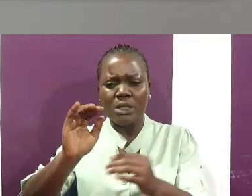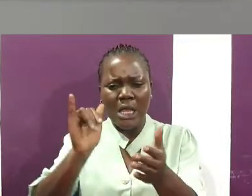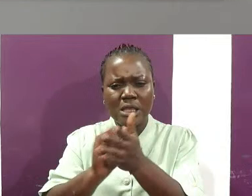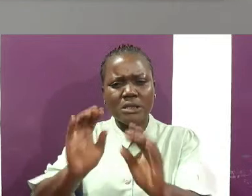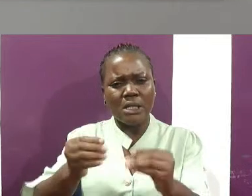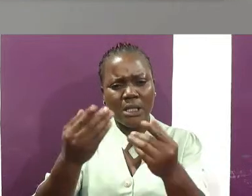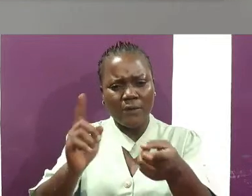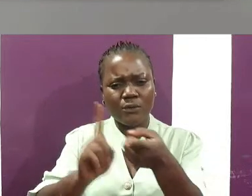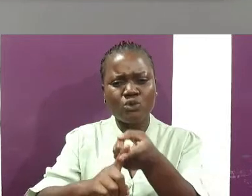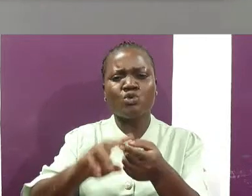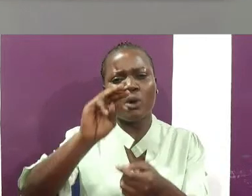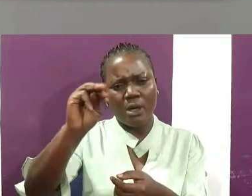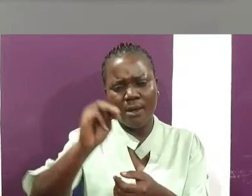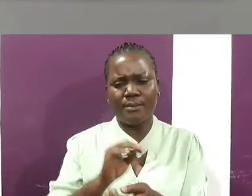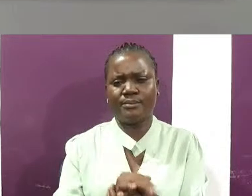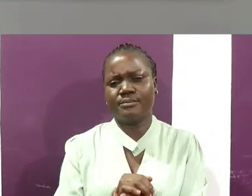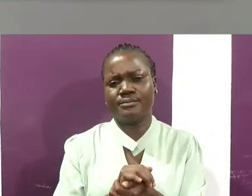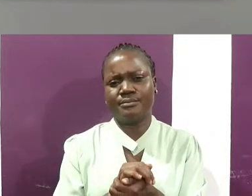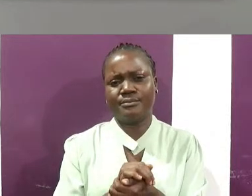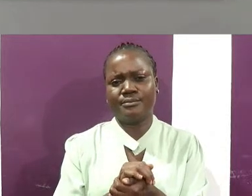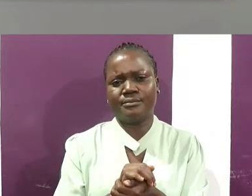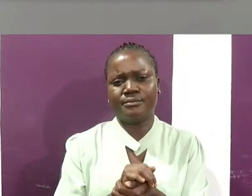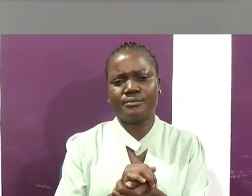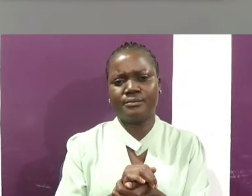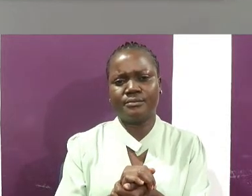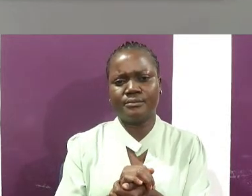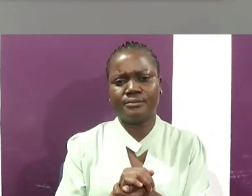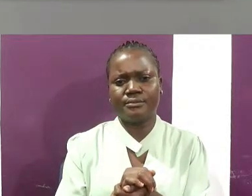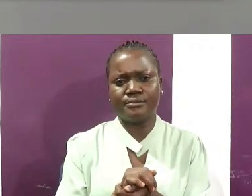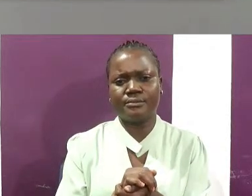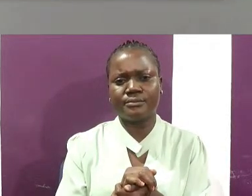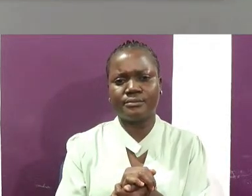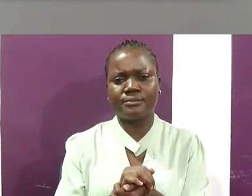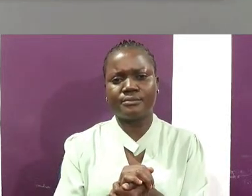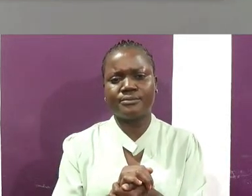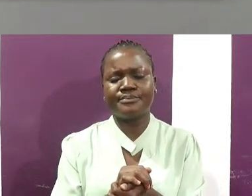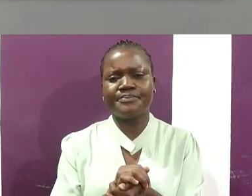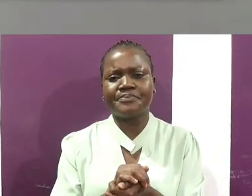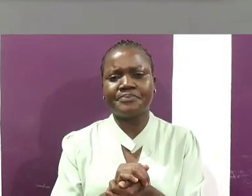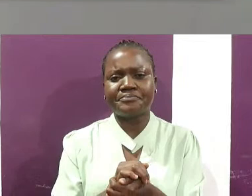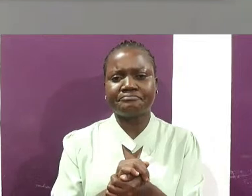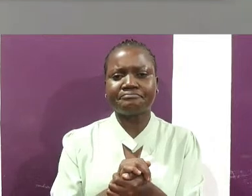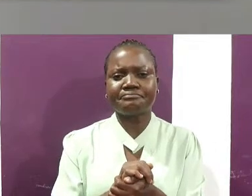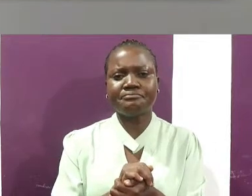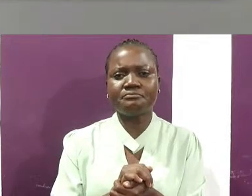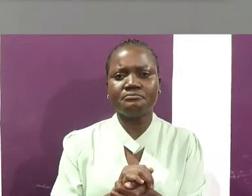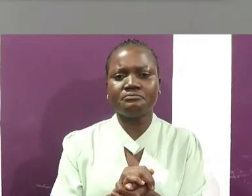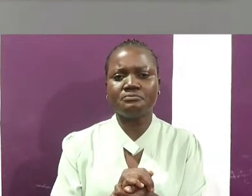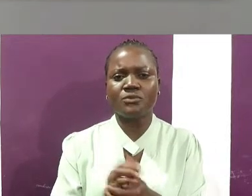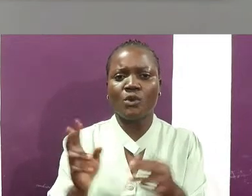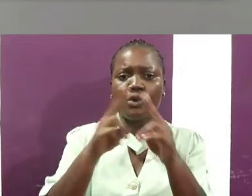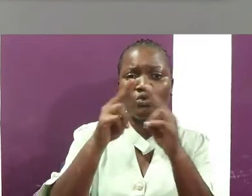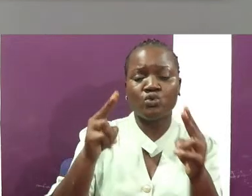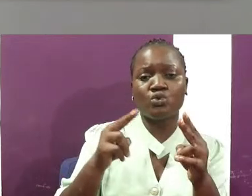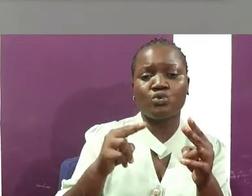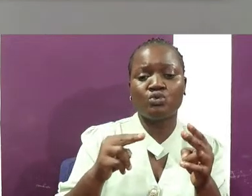Peter and Paul actually even wrote about the very fact that they were inspired by something other than their own minds.